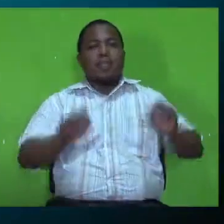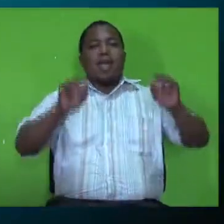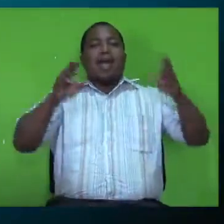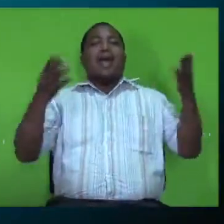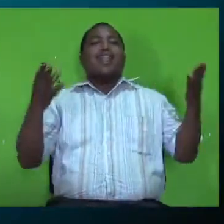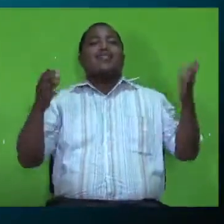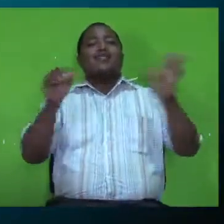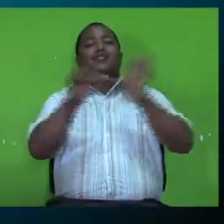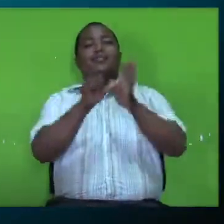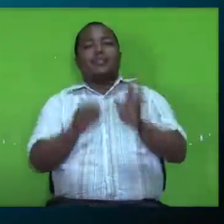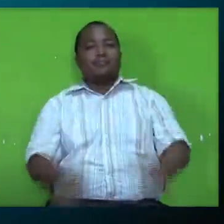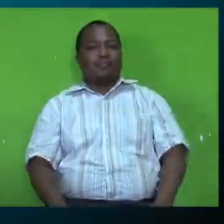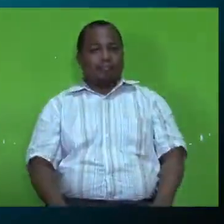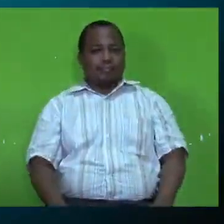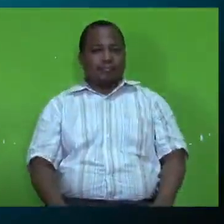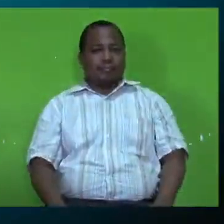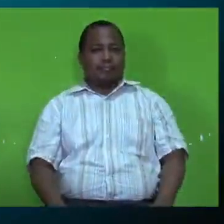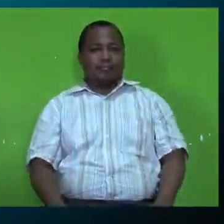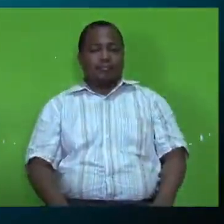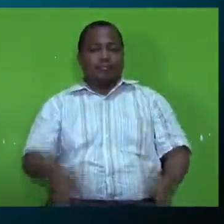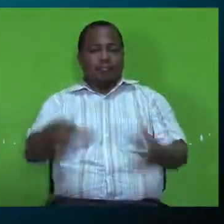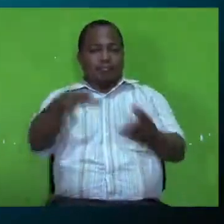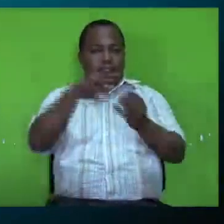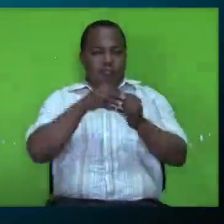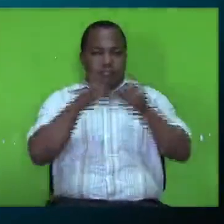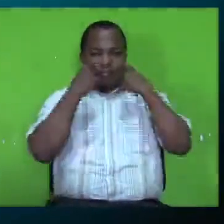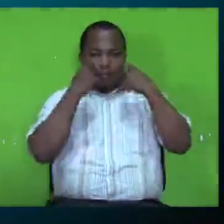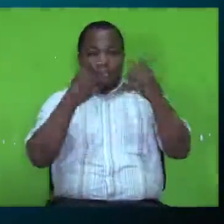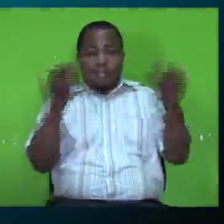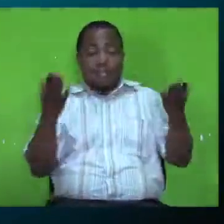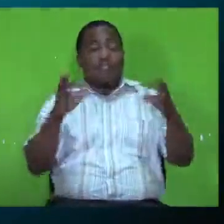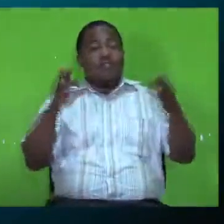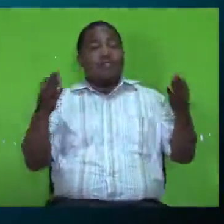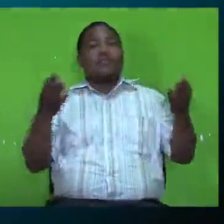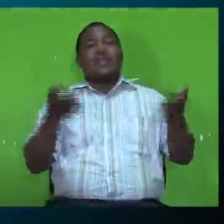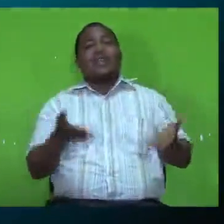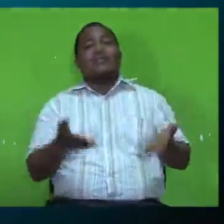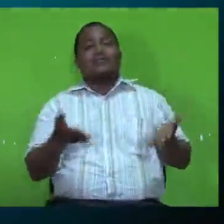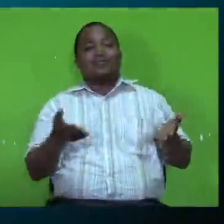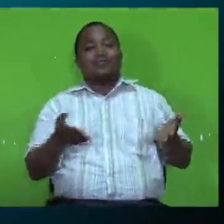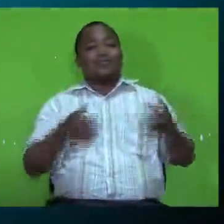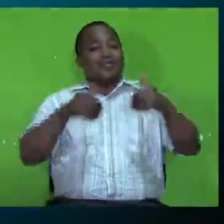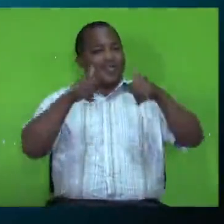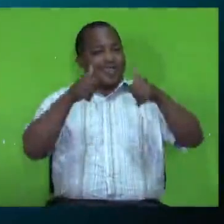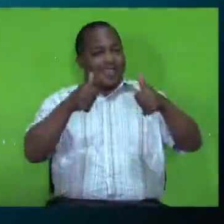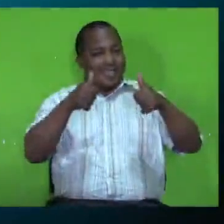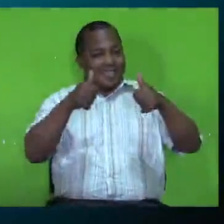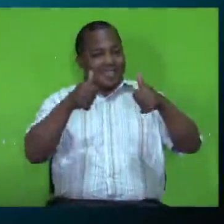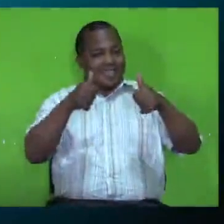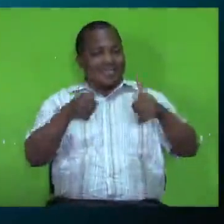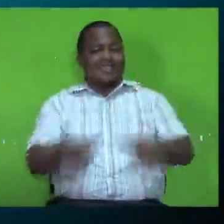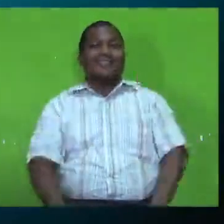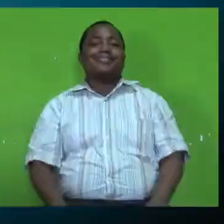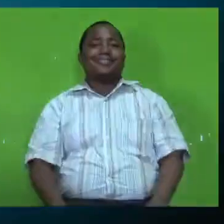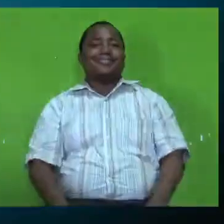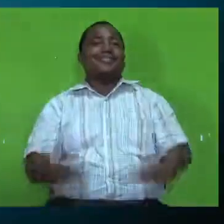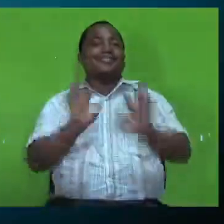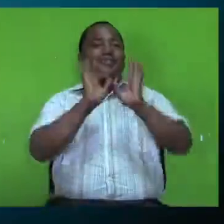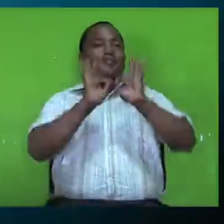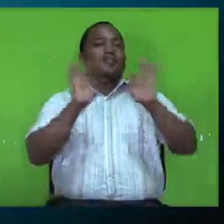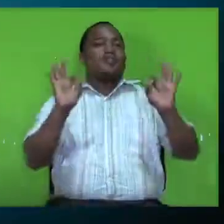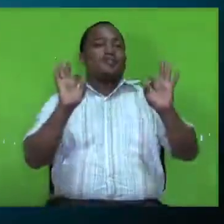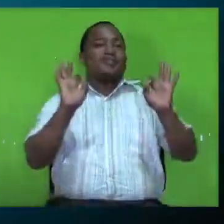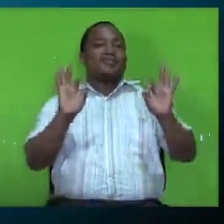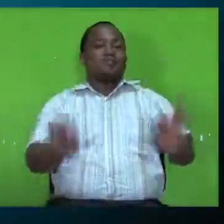Hello students and other viewers. How are you today? Are you okay? Very nice,